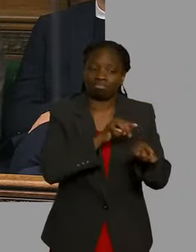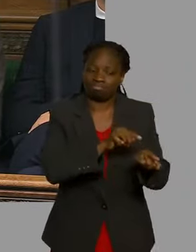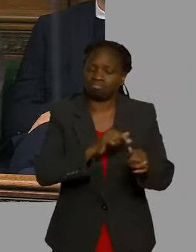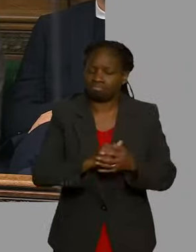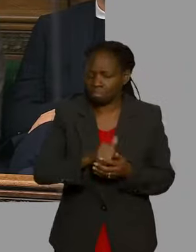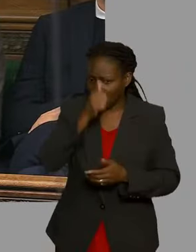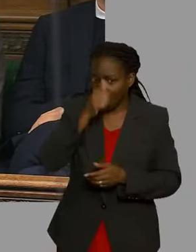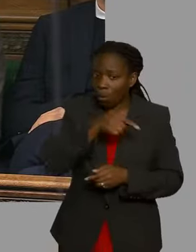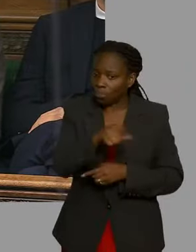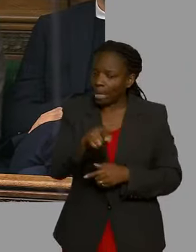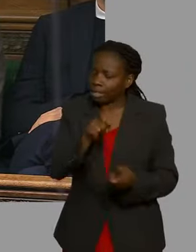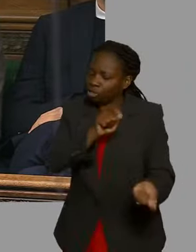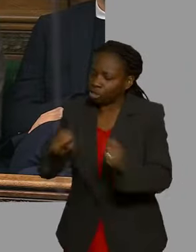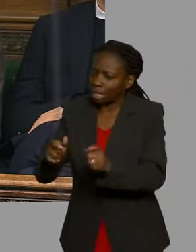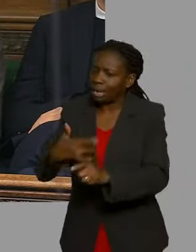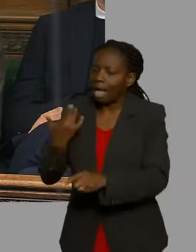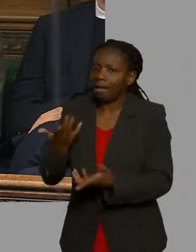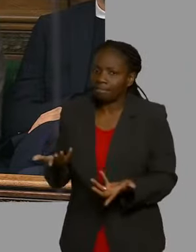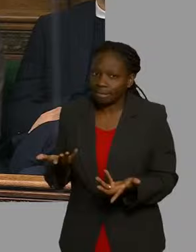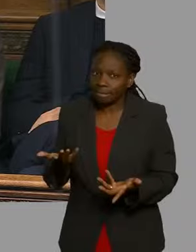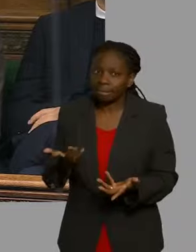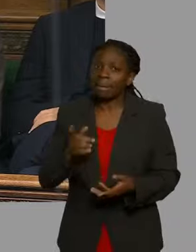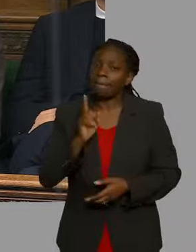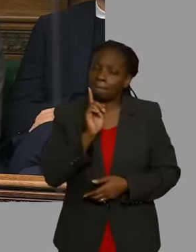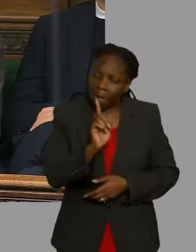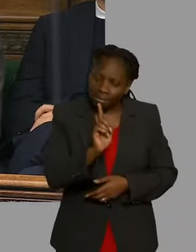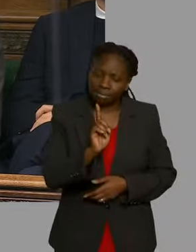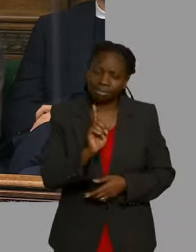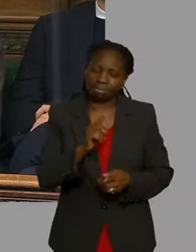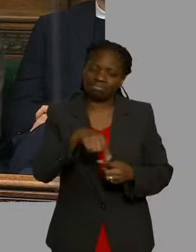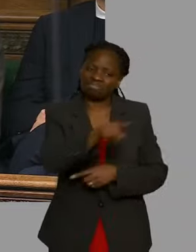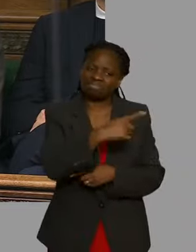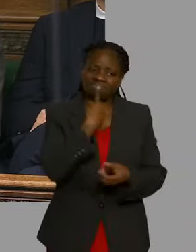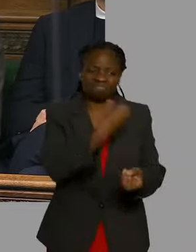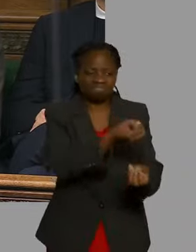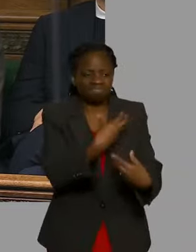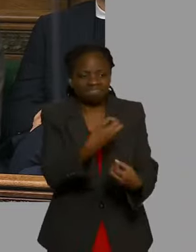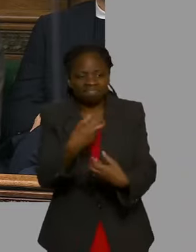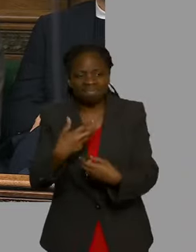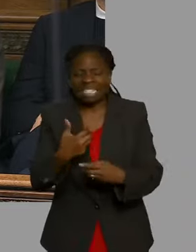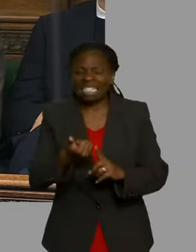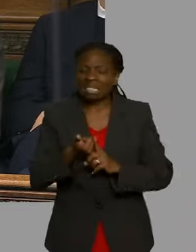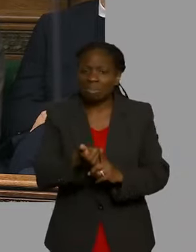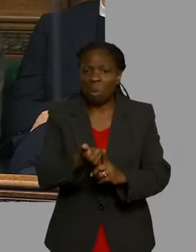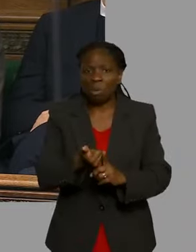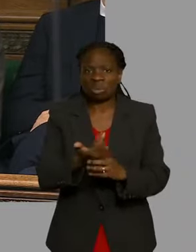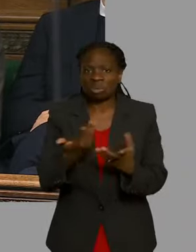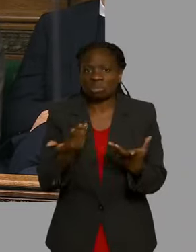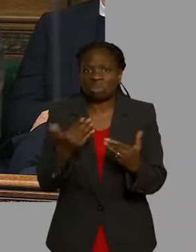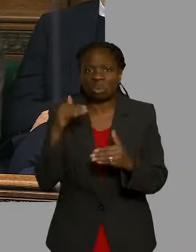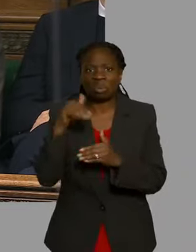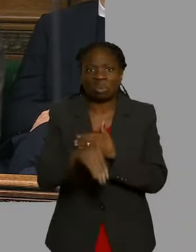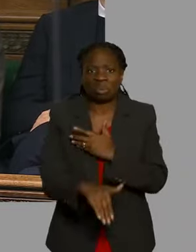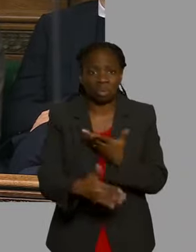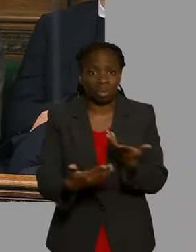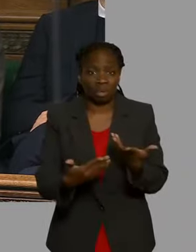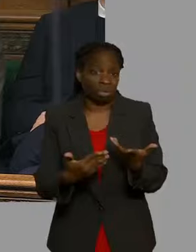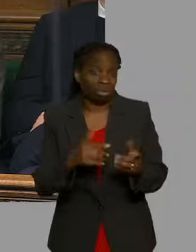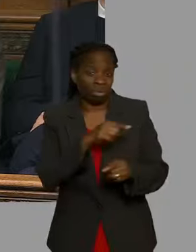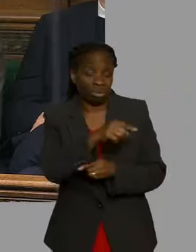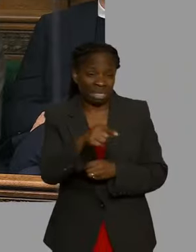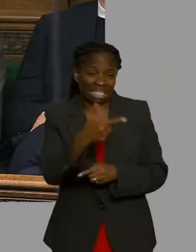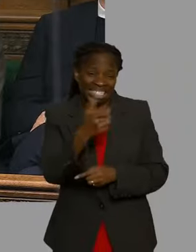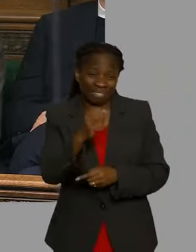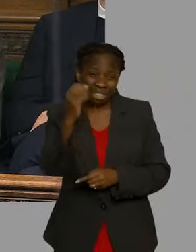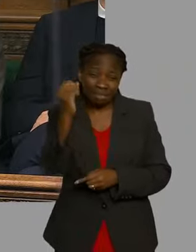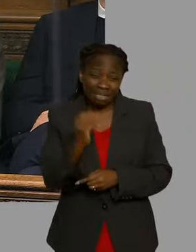support that there used to be, and over 17% of children are waiting over 4 years for care. Recently, I was made